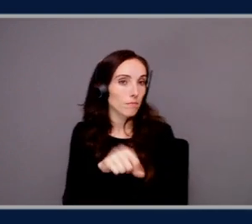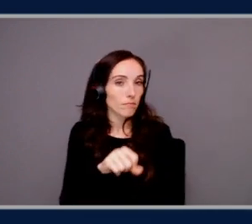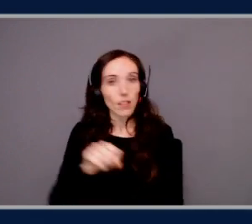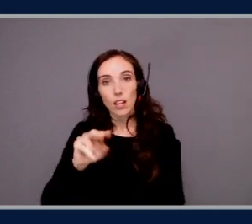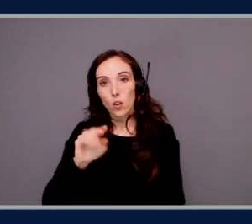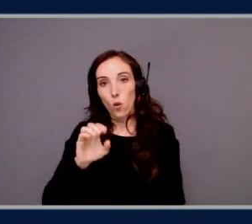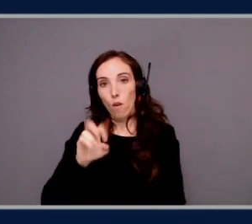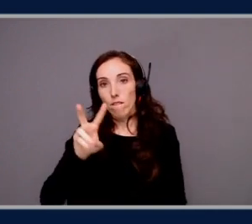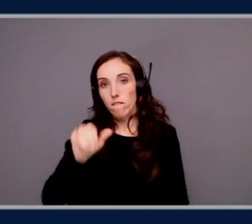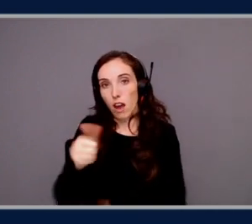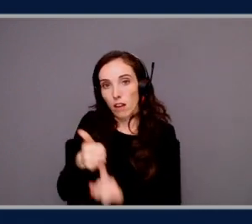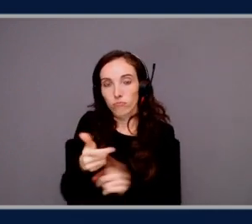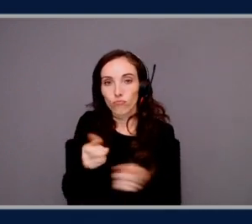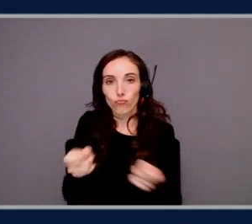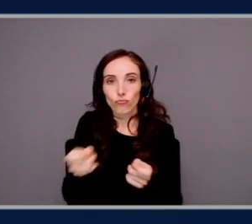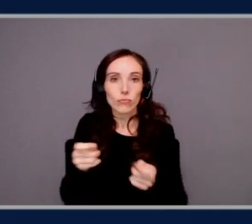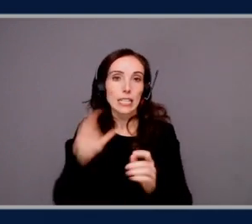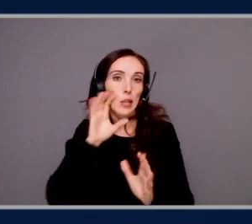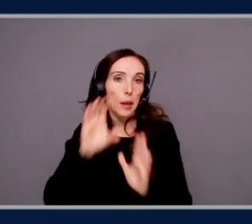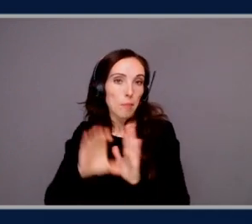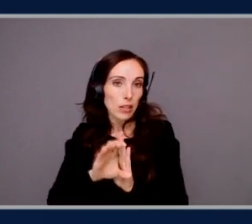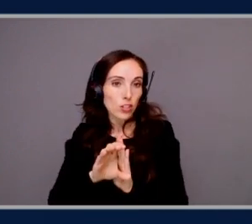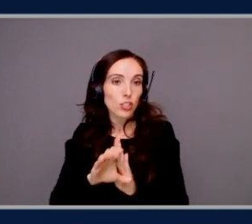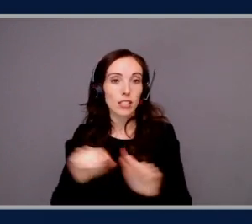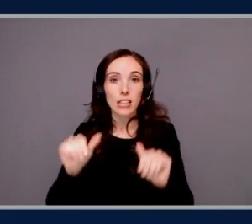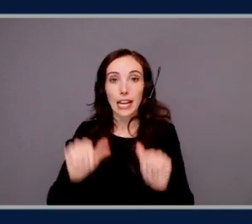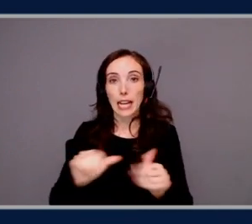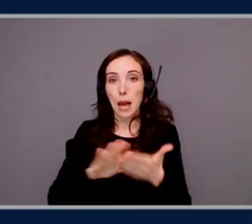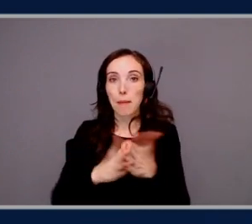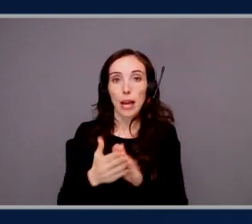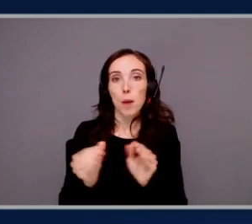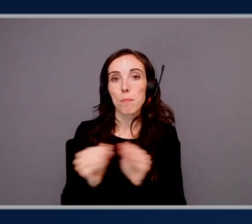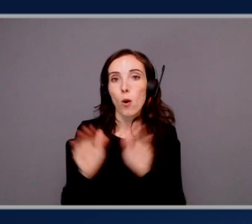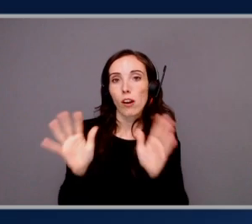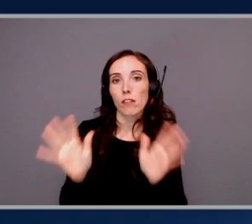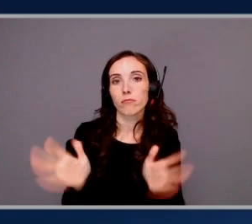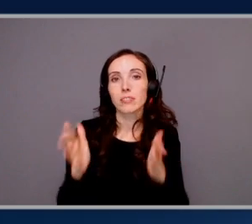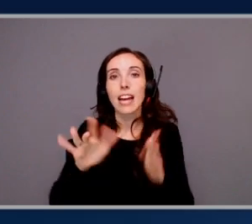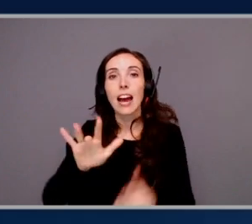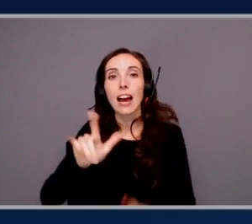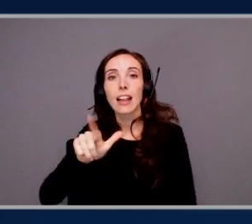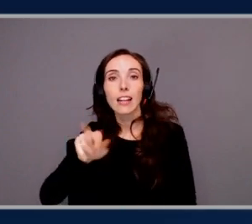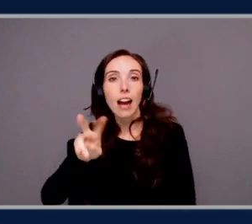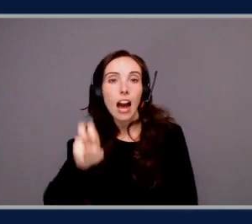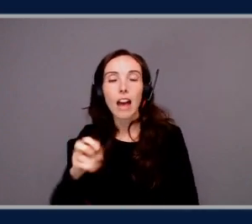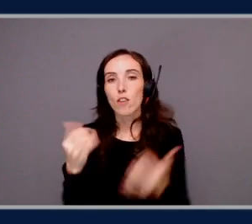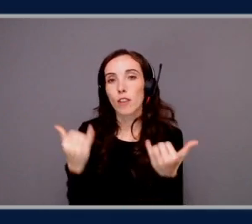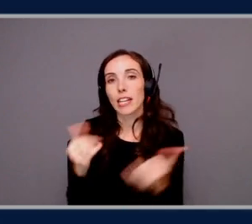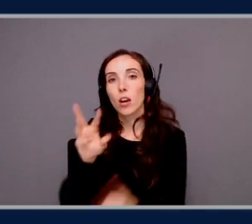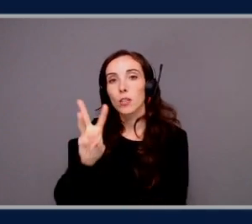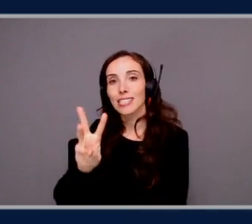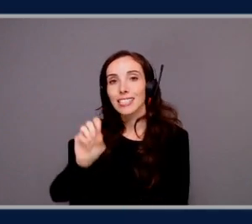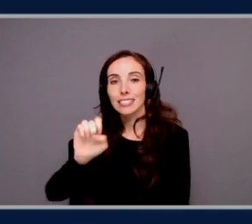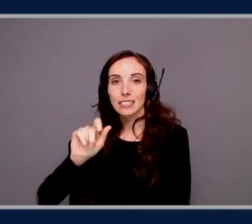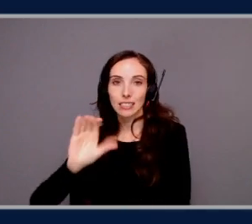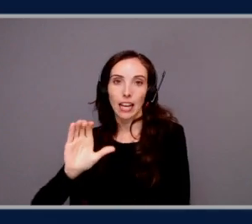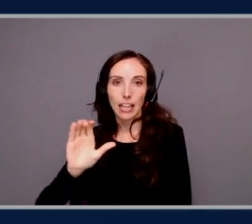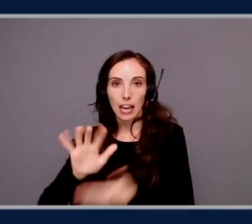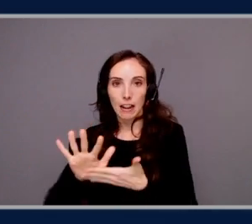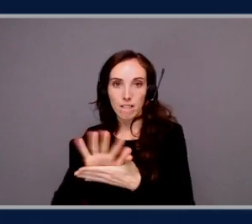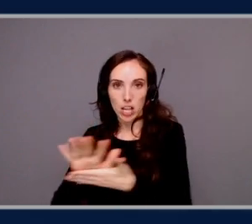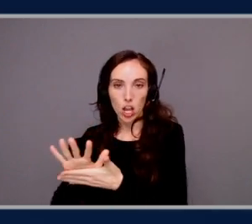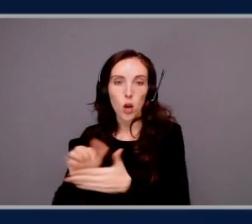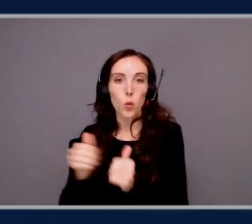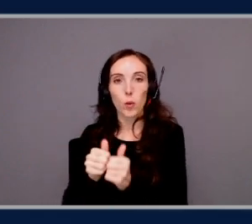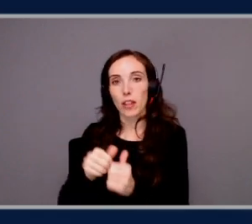here that we can make these images more live and actually do a little bit of a video behind them. Currently 6-second videos with Nova Reel. Okay. So that plays out